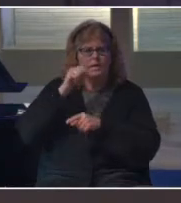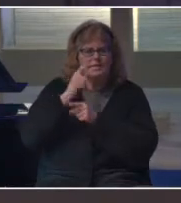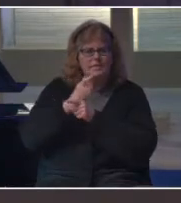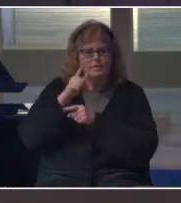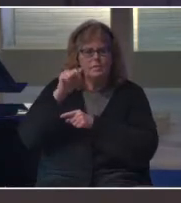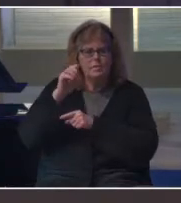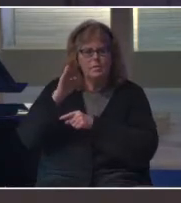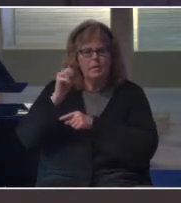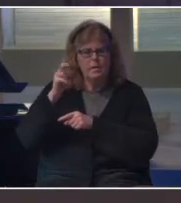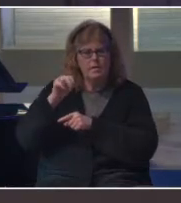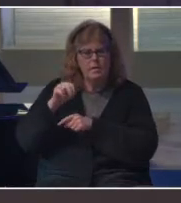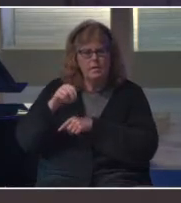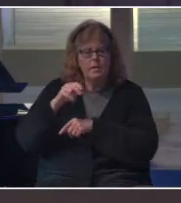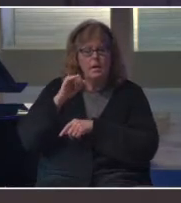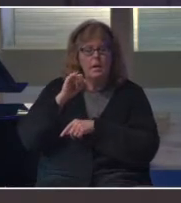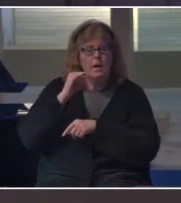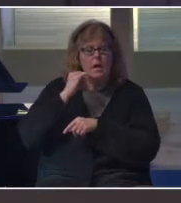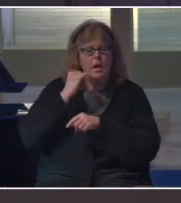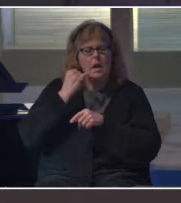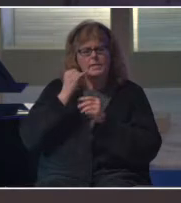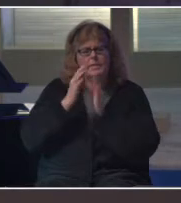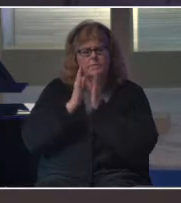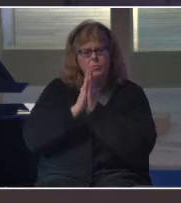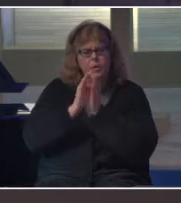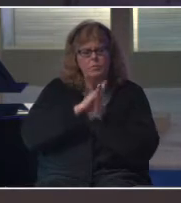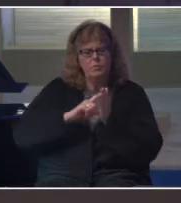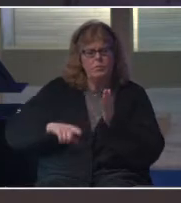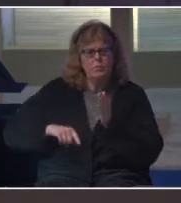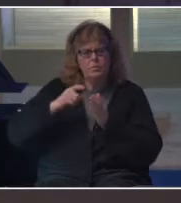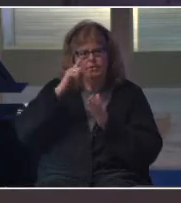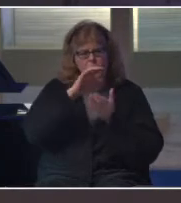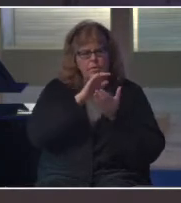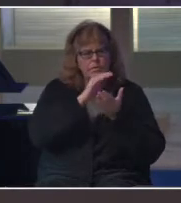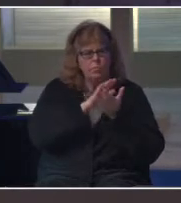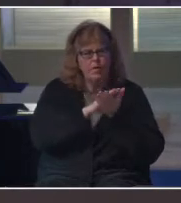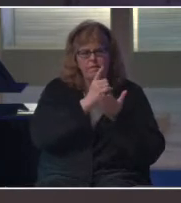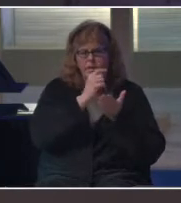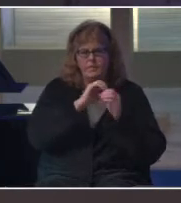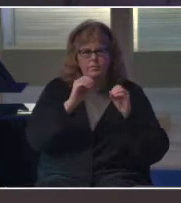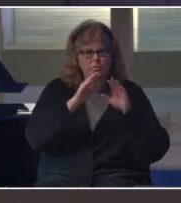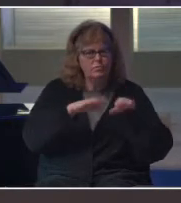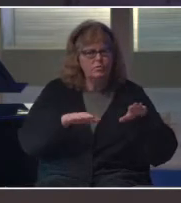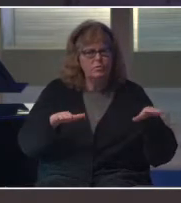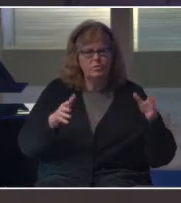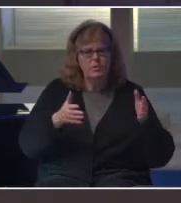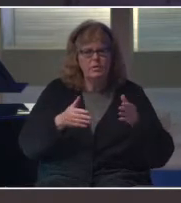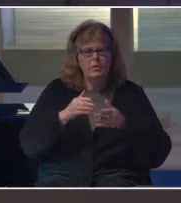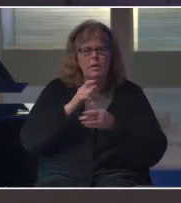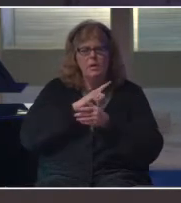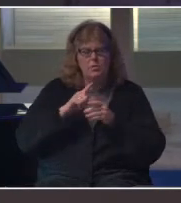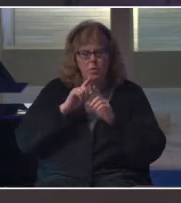Aramean. Isaac prayed to the Lord on behalf of his wife because she was barren, and the Lord